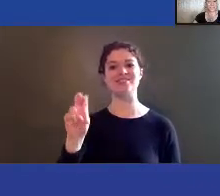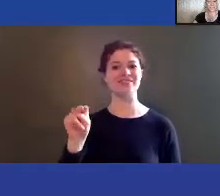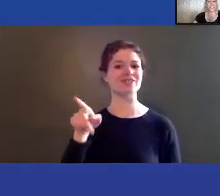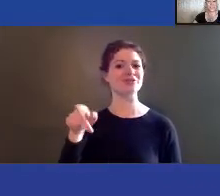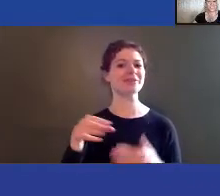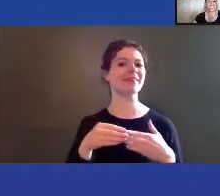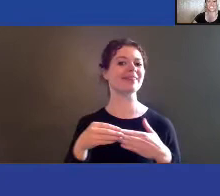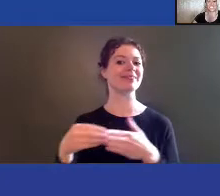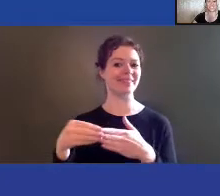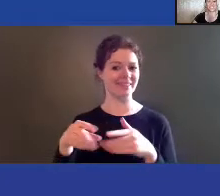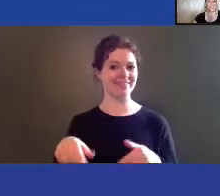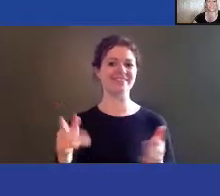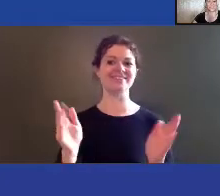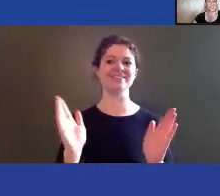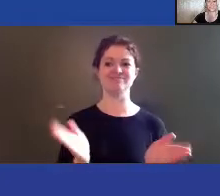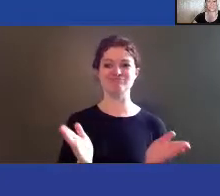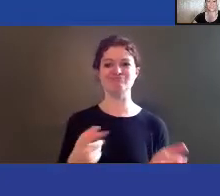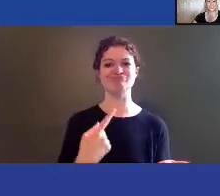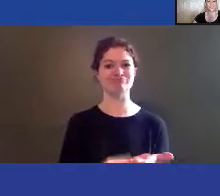Thank you all so much.